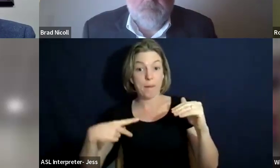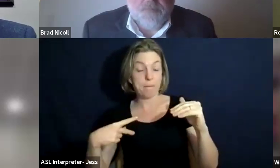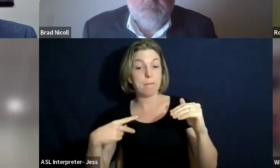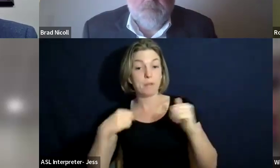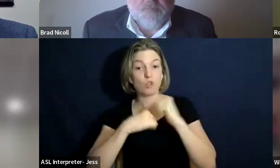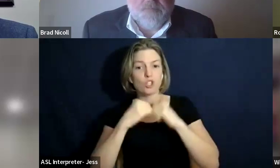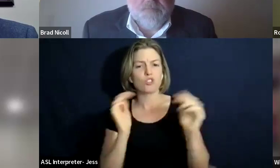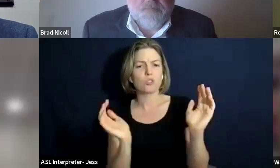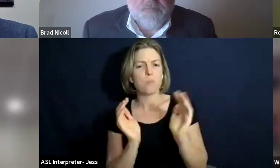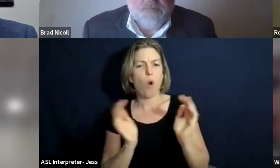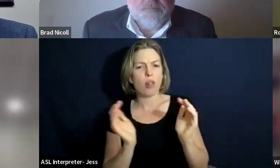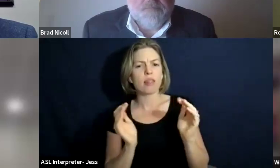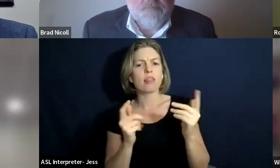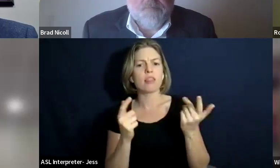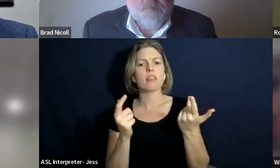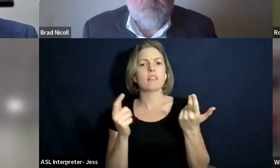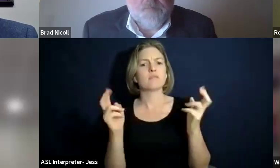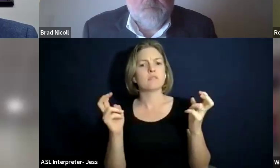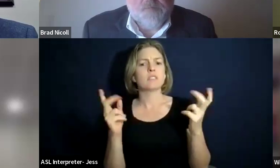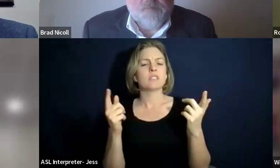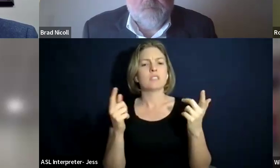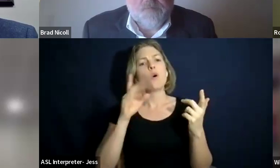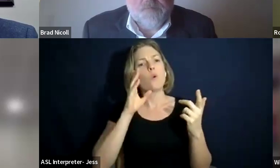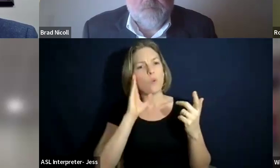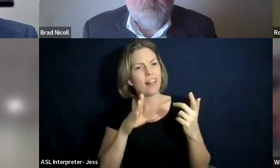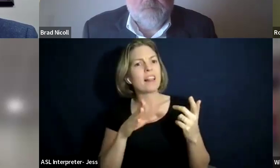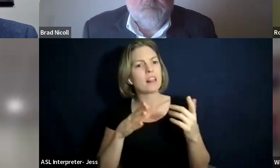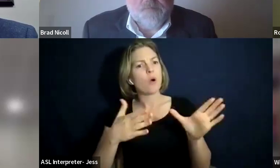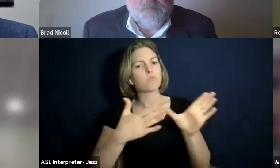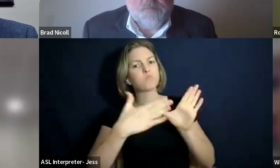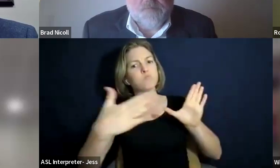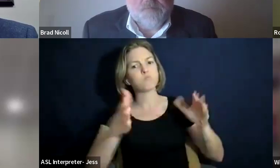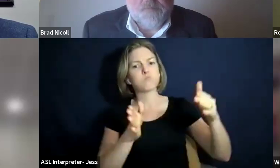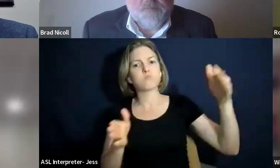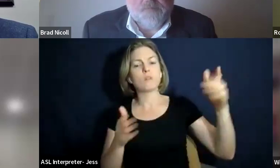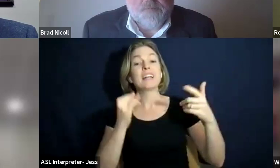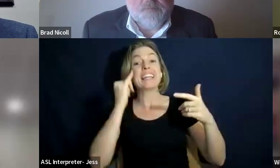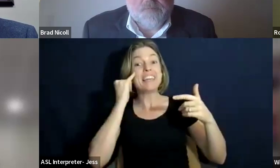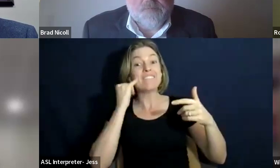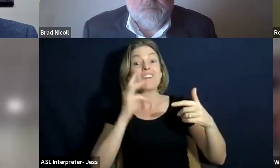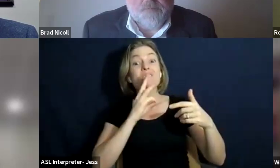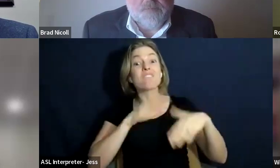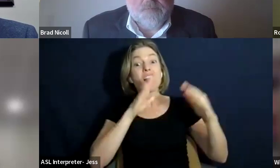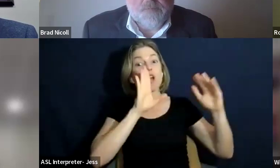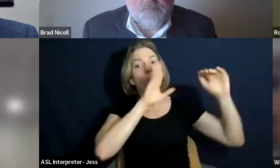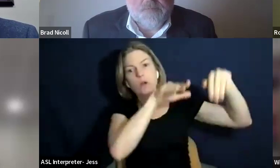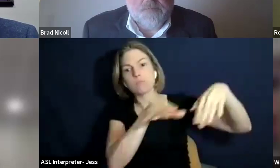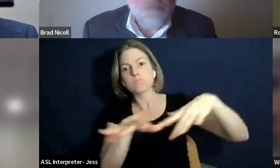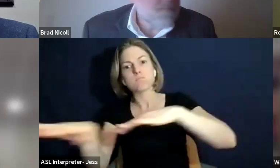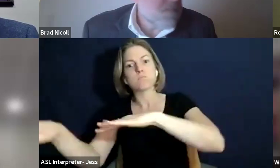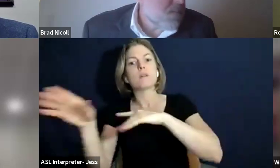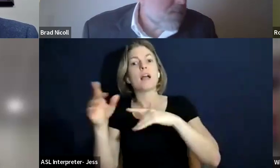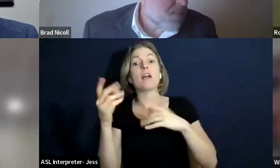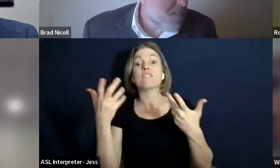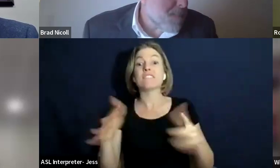relatively small. It will take up some volume in the event of a flood, and we've